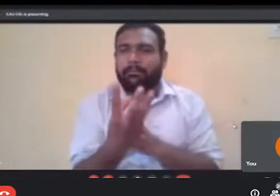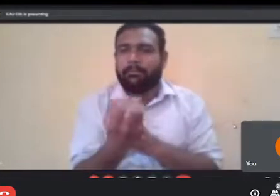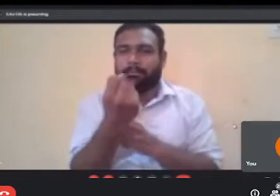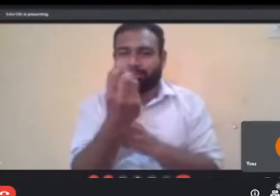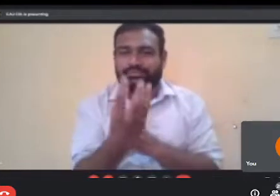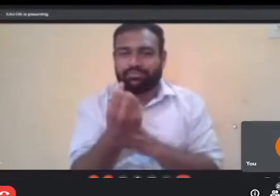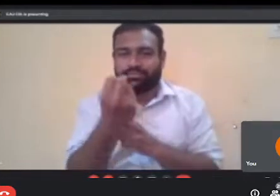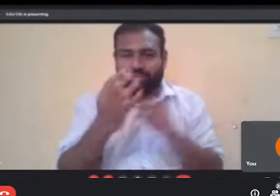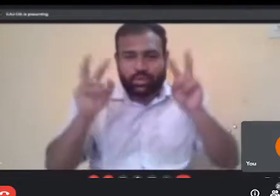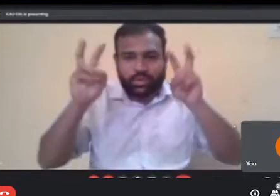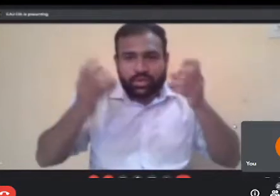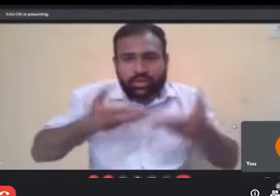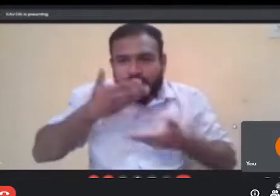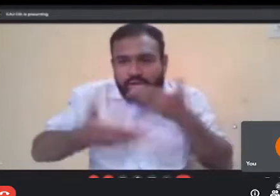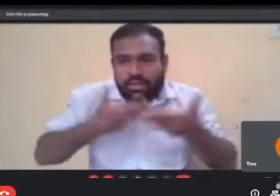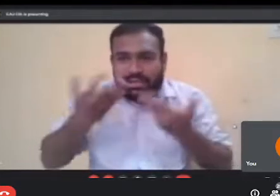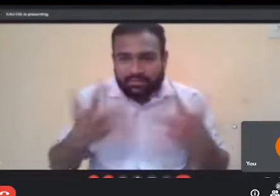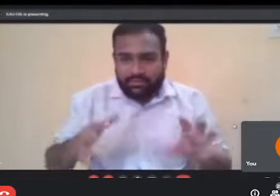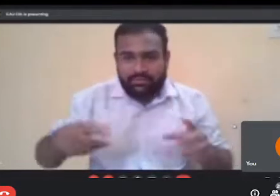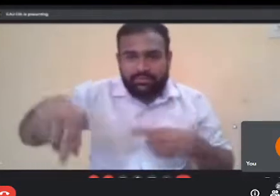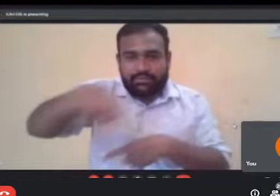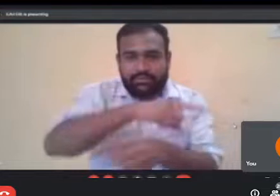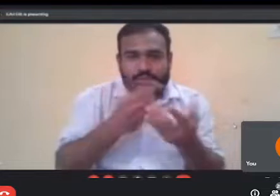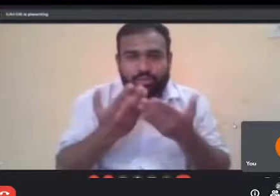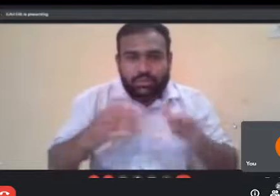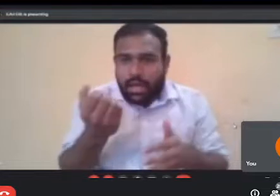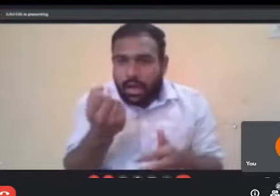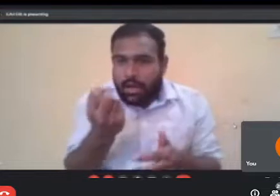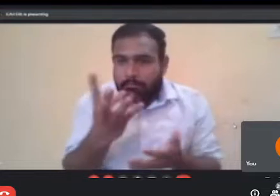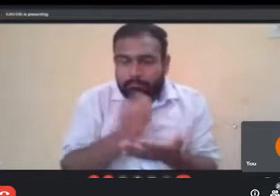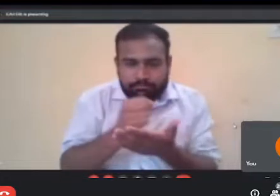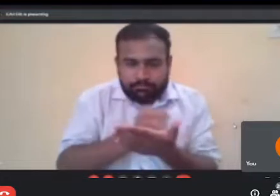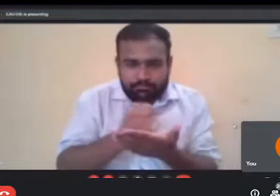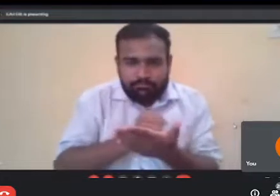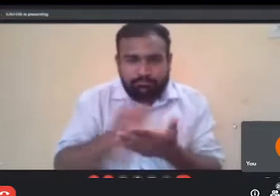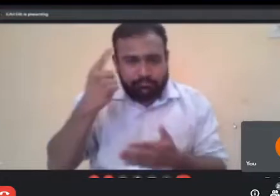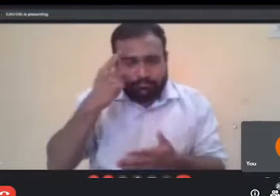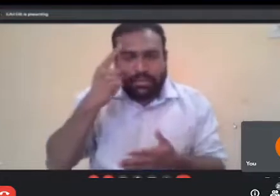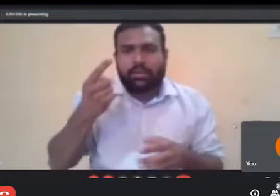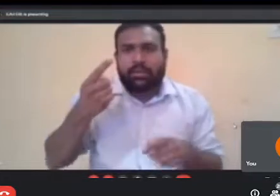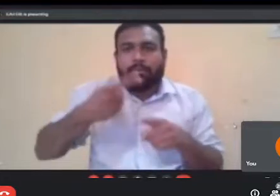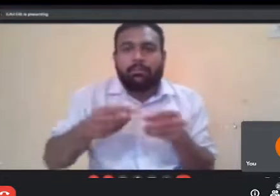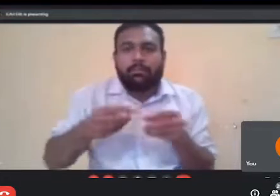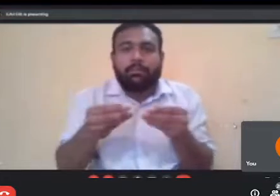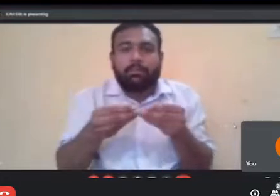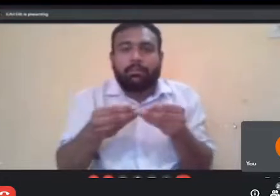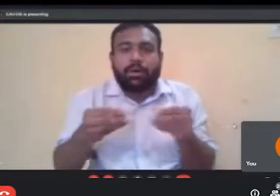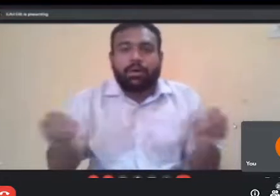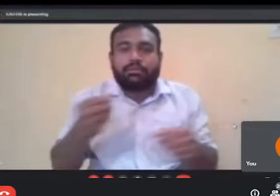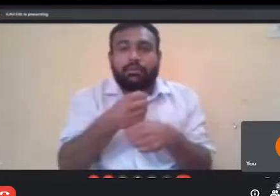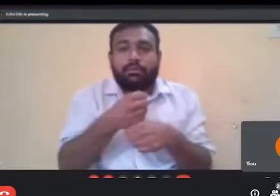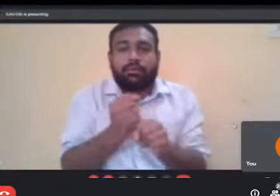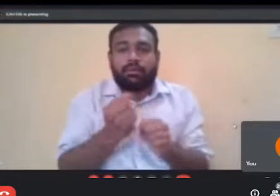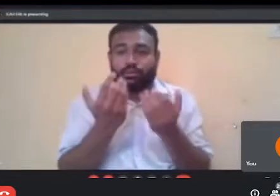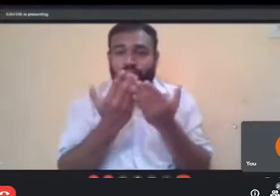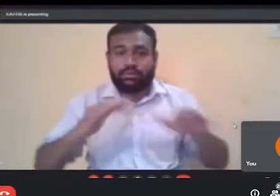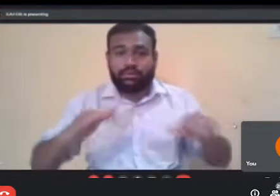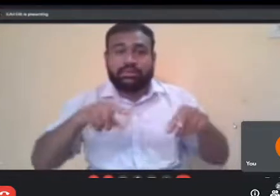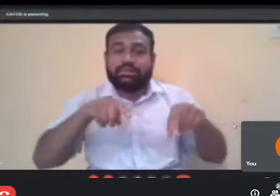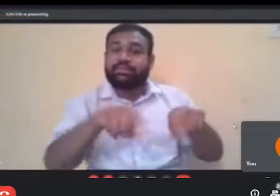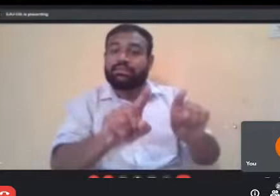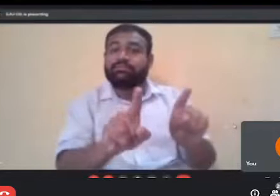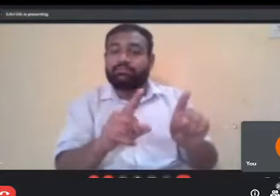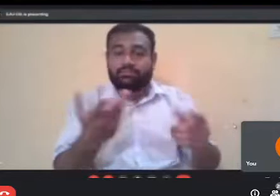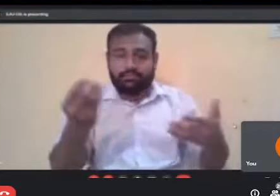So this is one example about numbers were being taught, and they were taught through